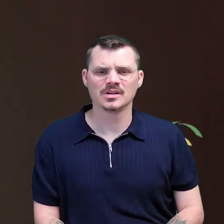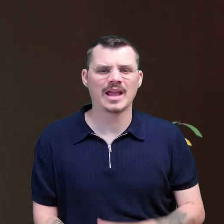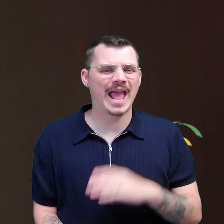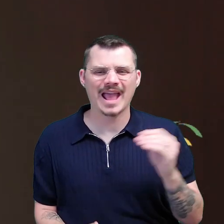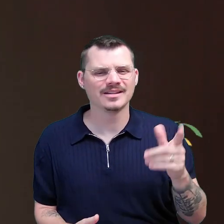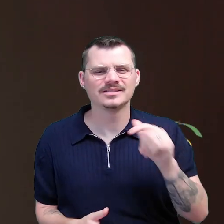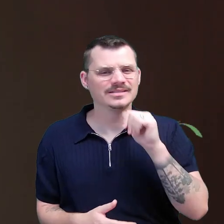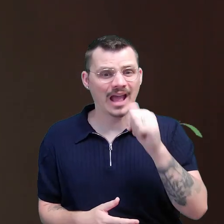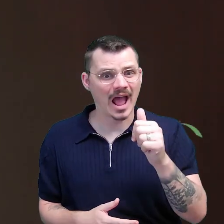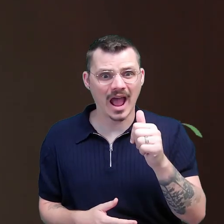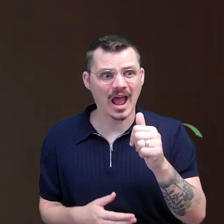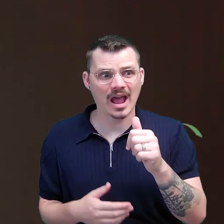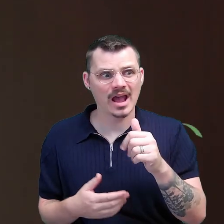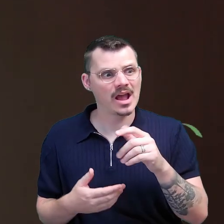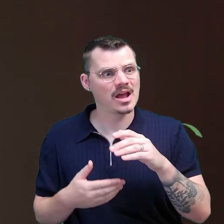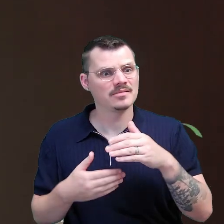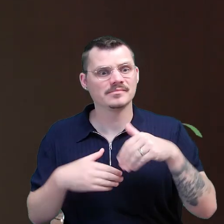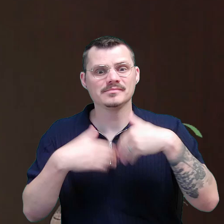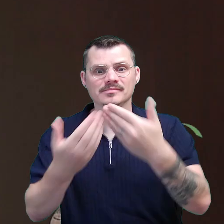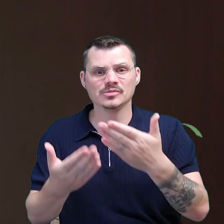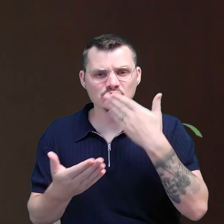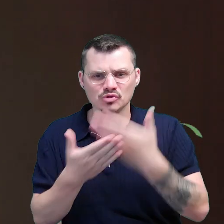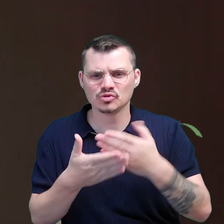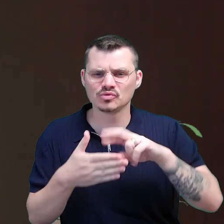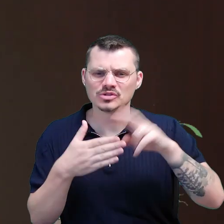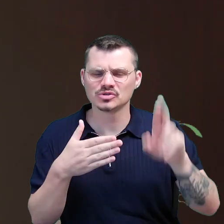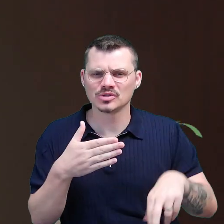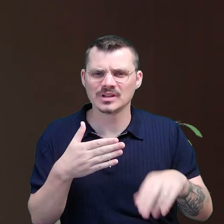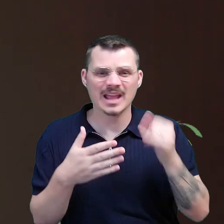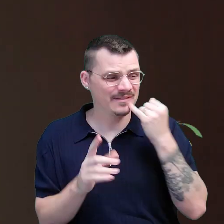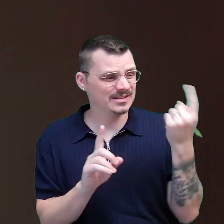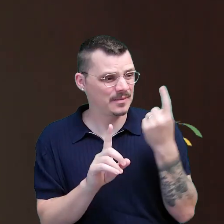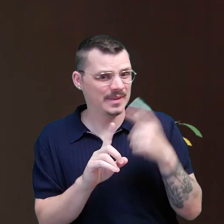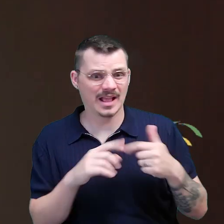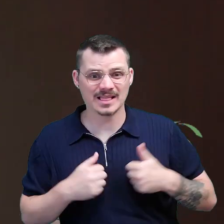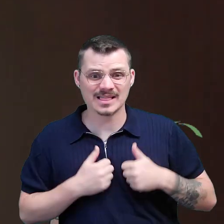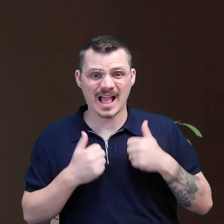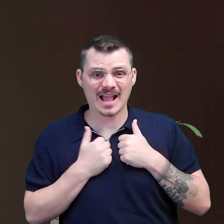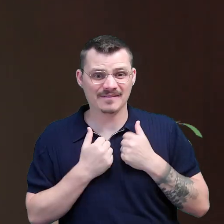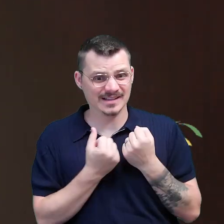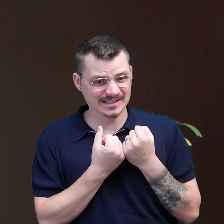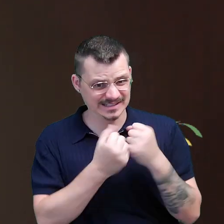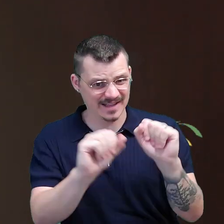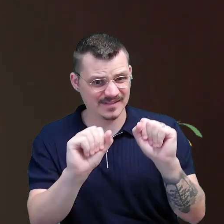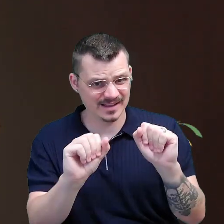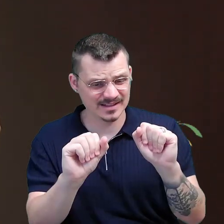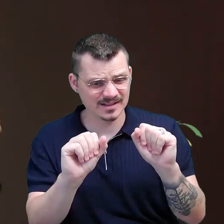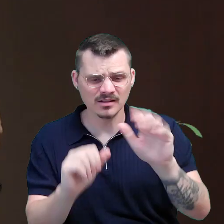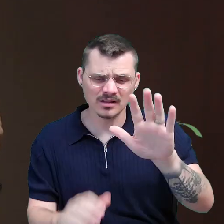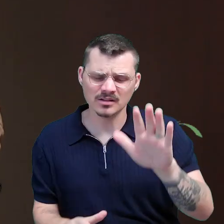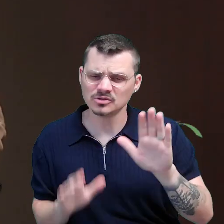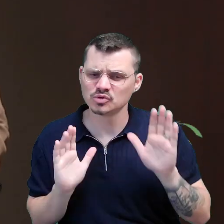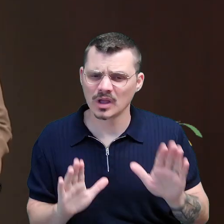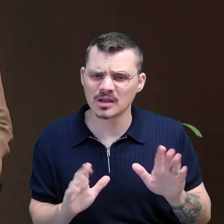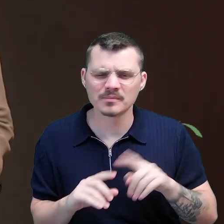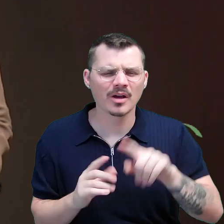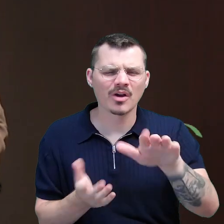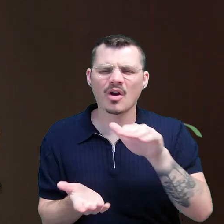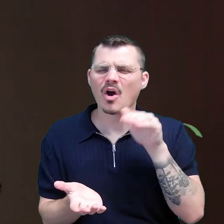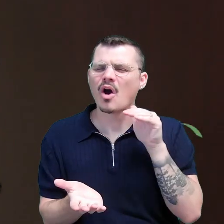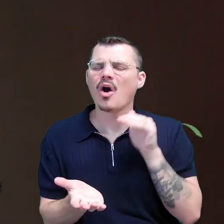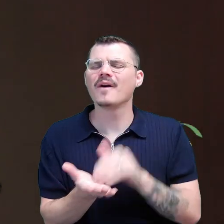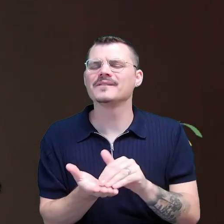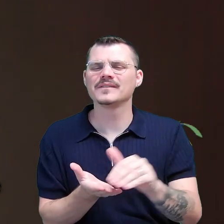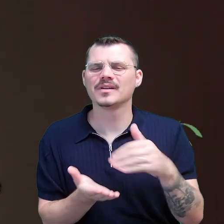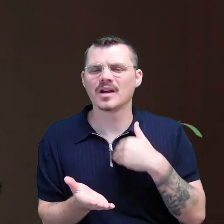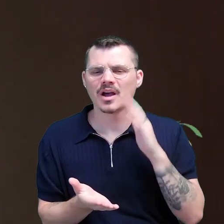and not producing good results. If something's life-saving, that's great, but so often I